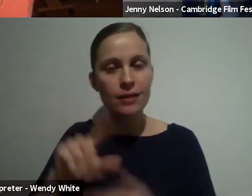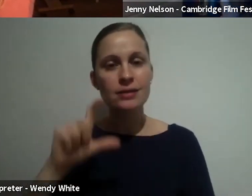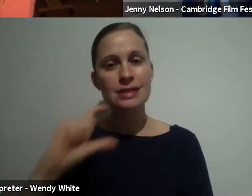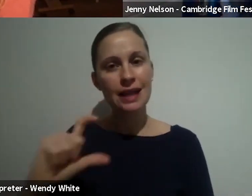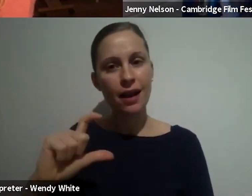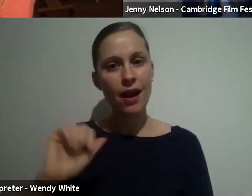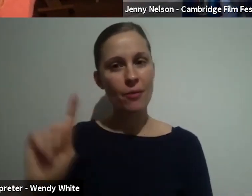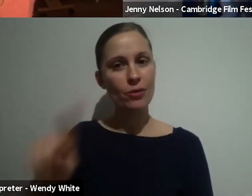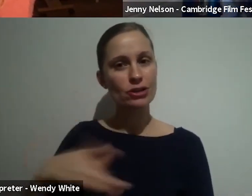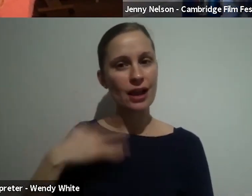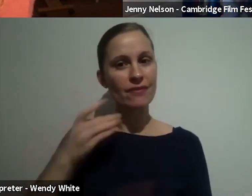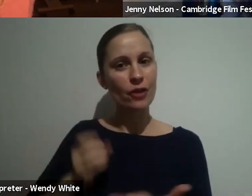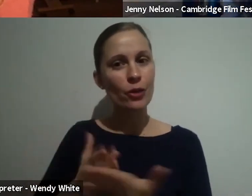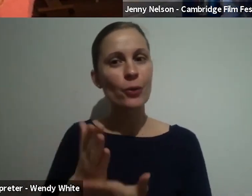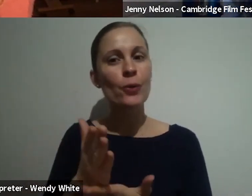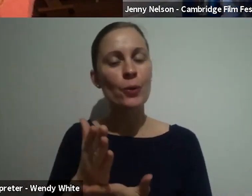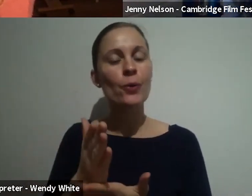living, no? And about